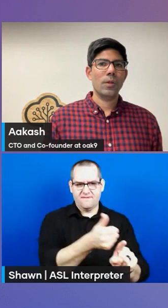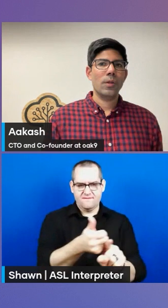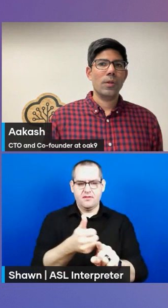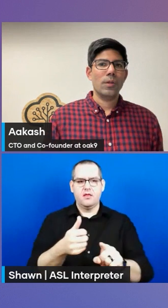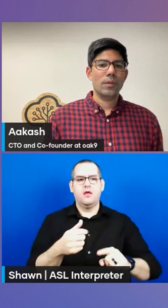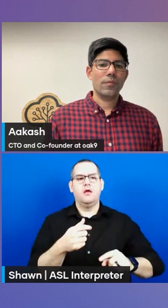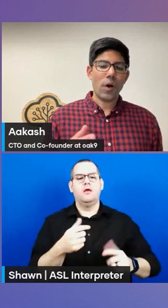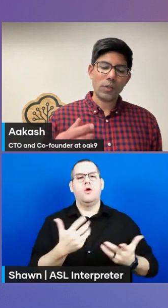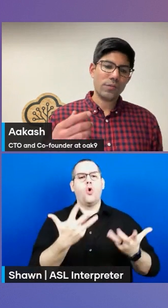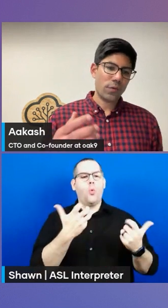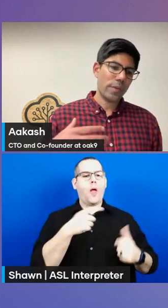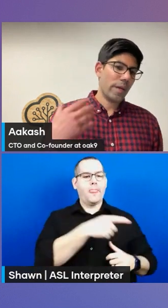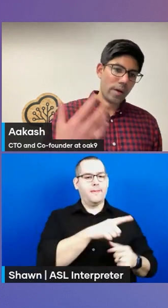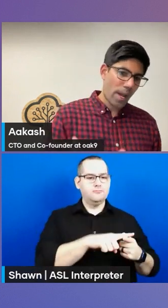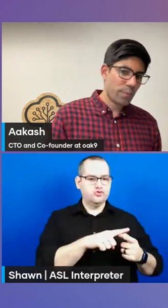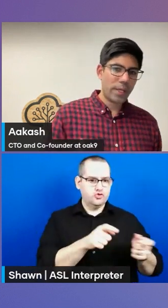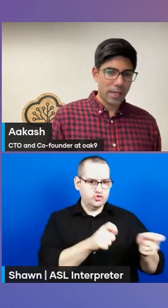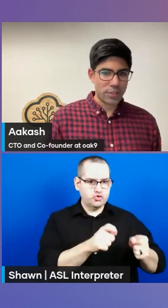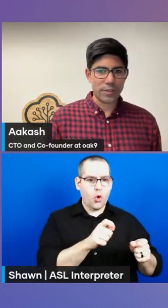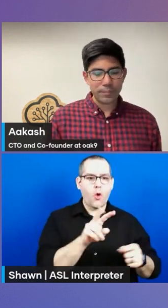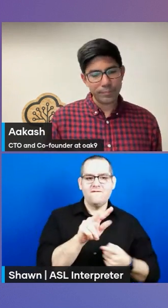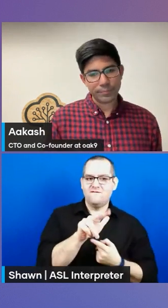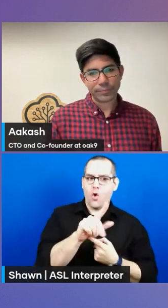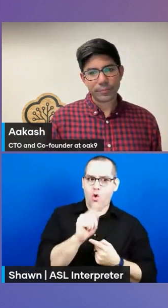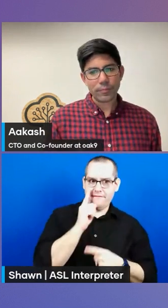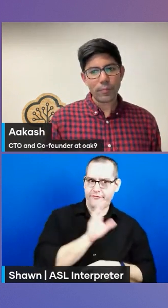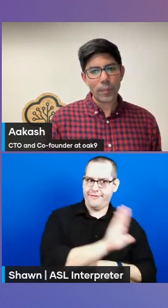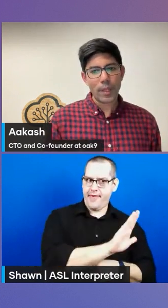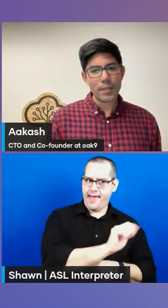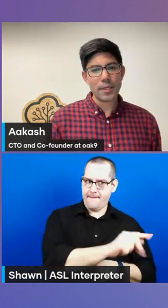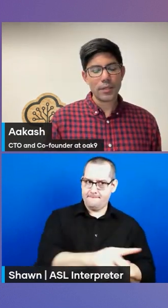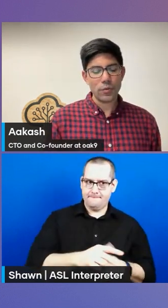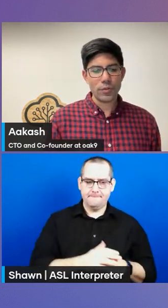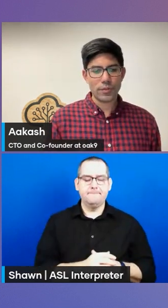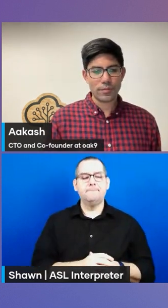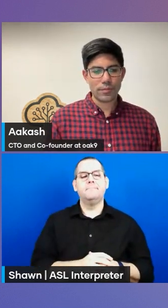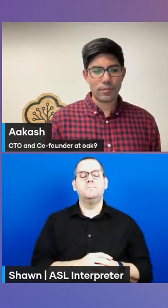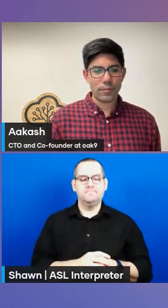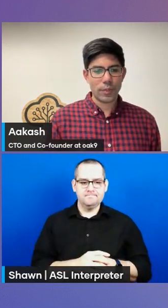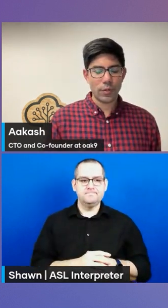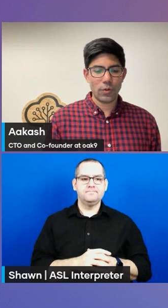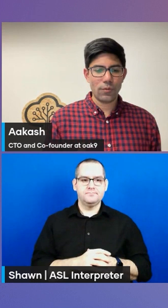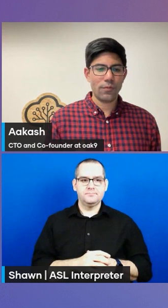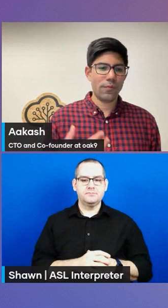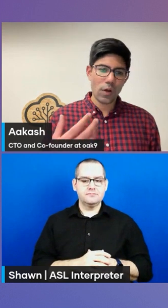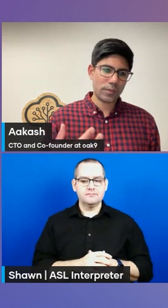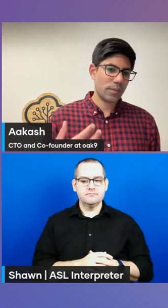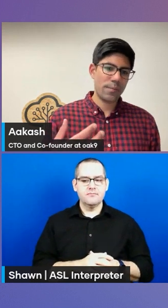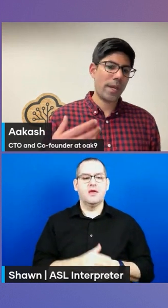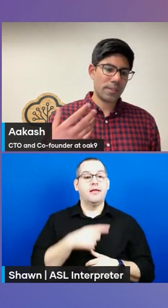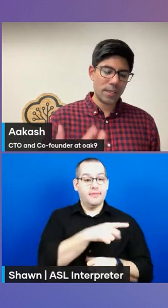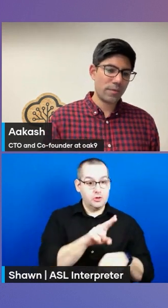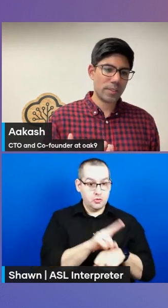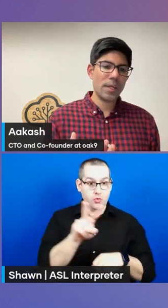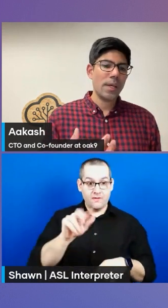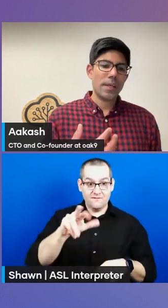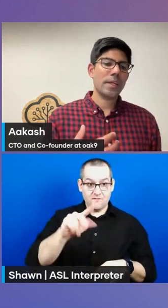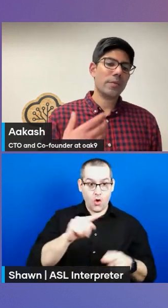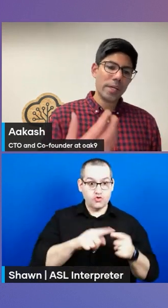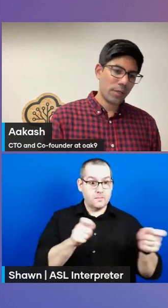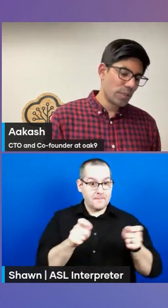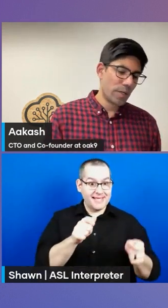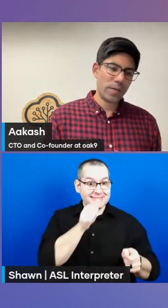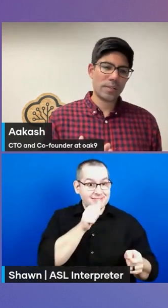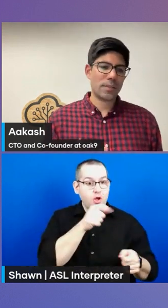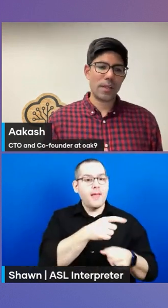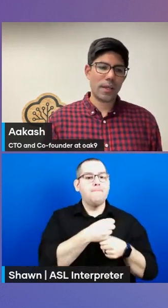control the vault for their application. As they use, Vault to manage secrets, they can